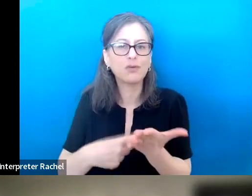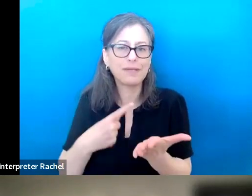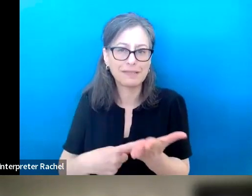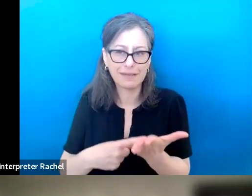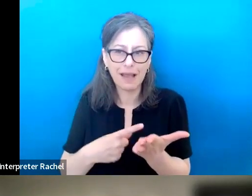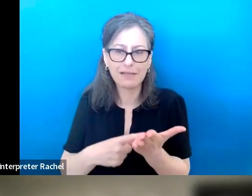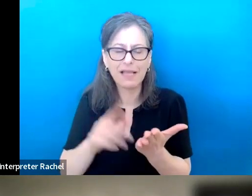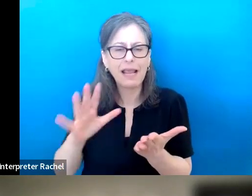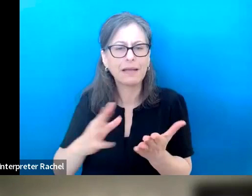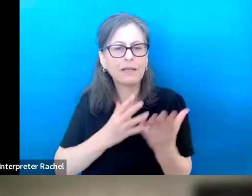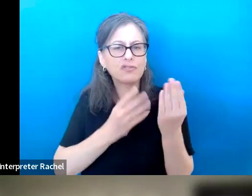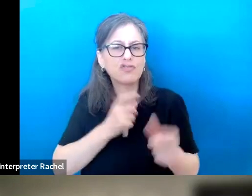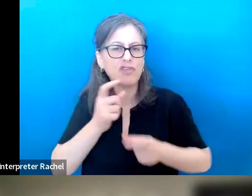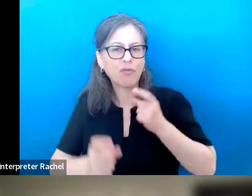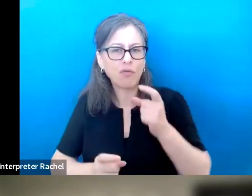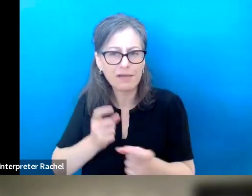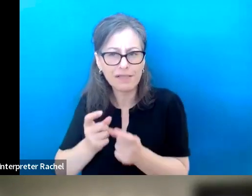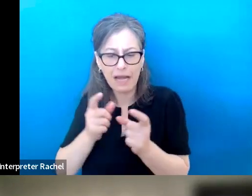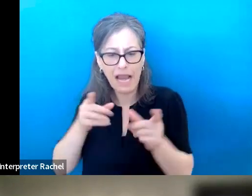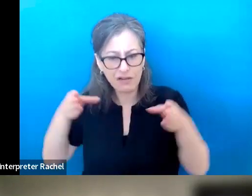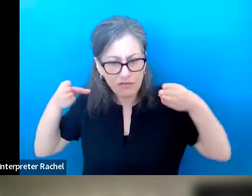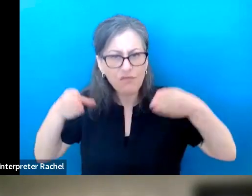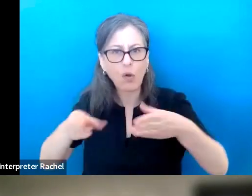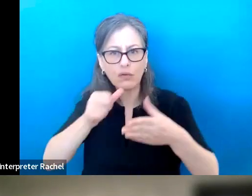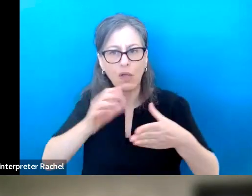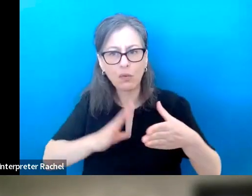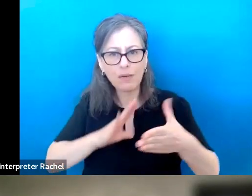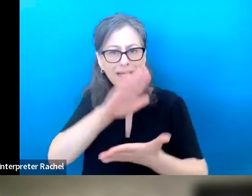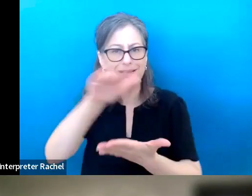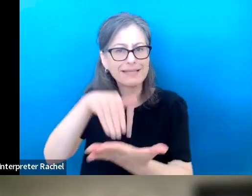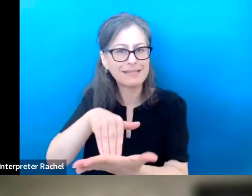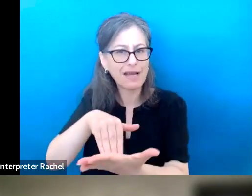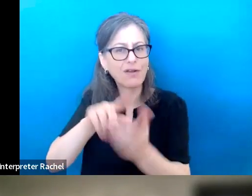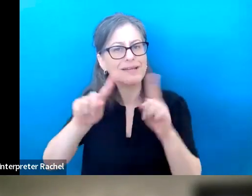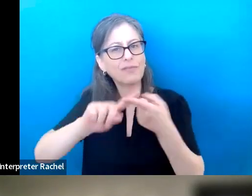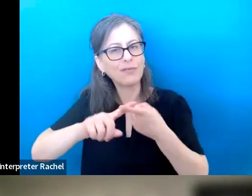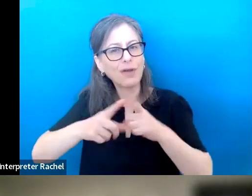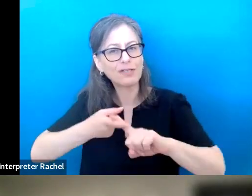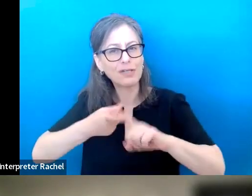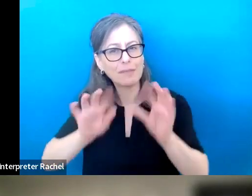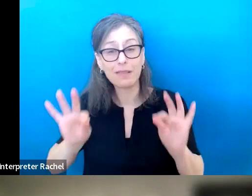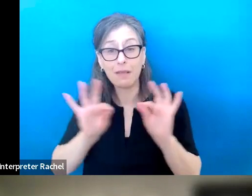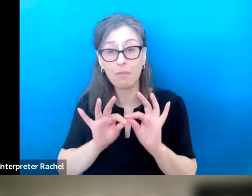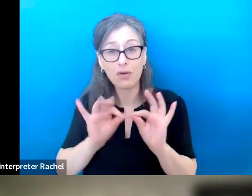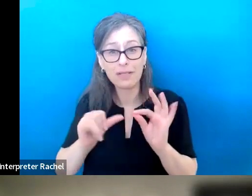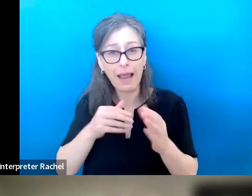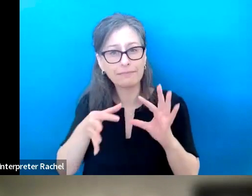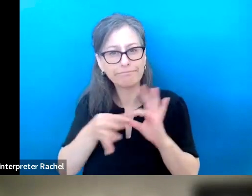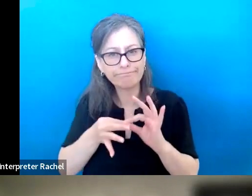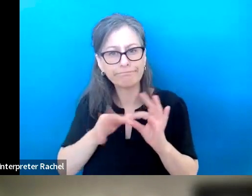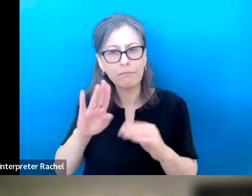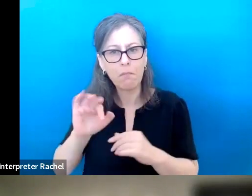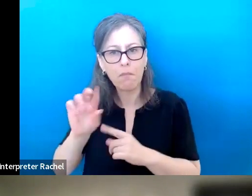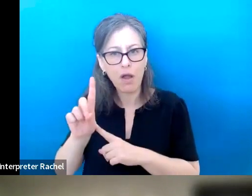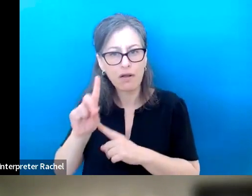generosity in wanting to put women right at the center of it, and all of these different friendships, and how important it is. The bond between women